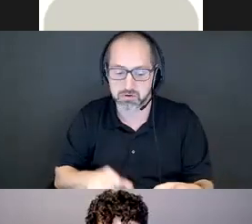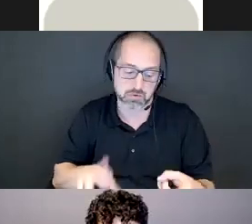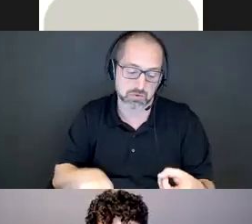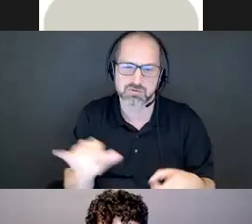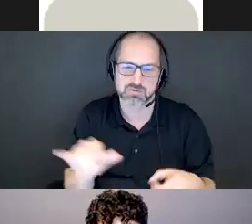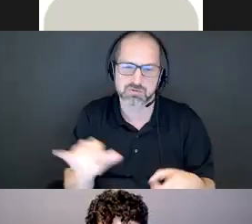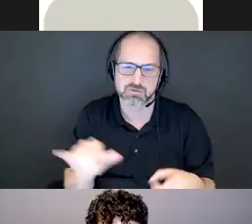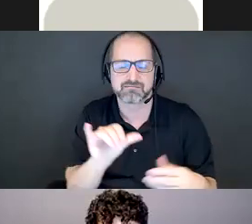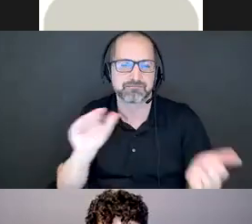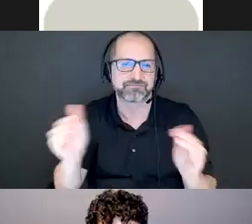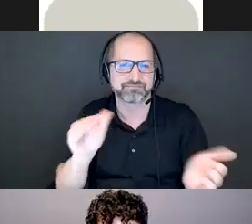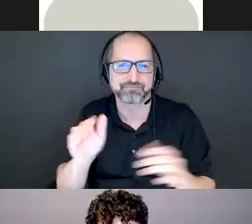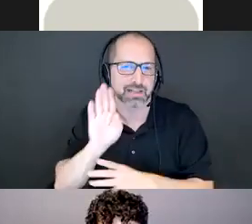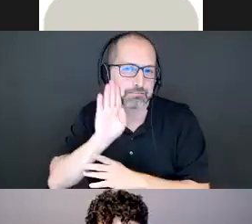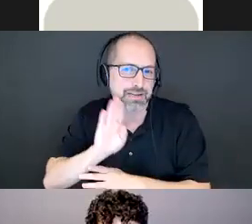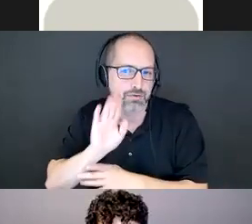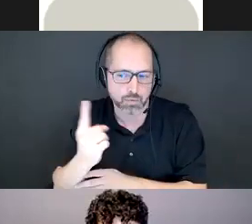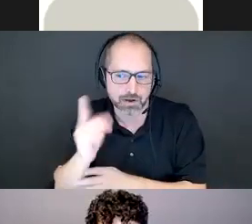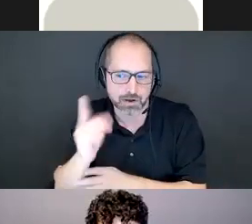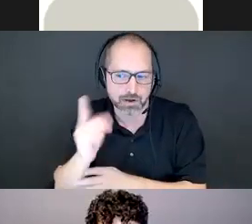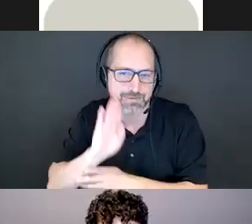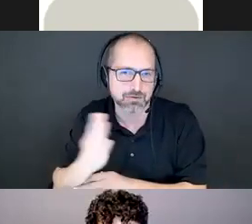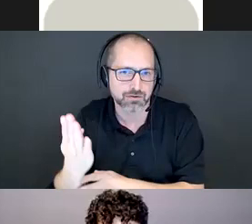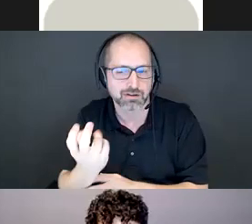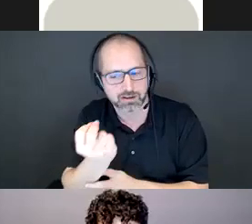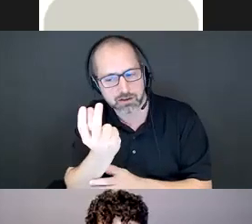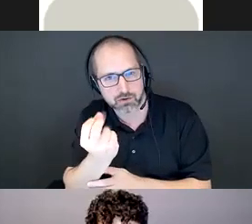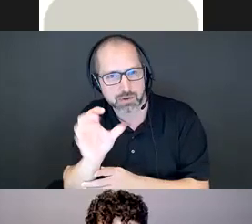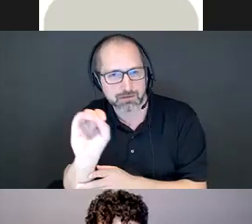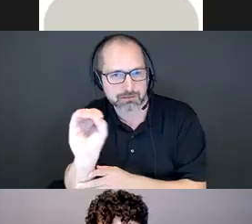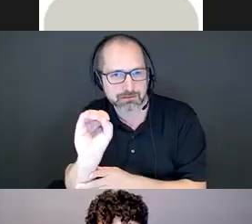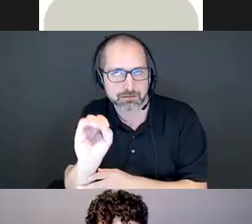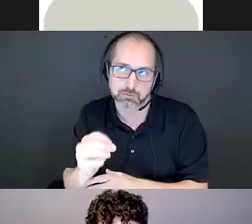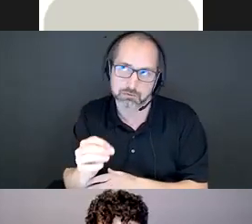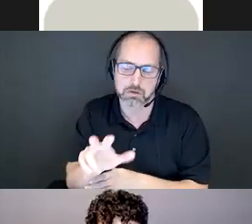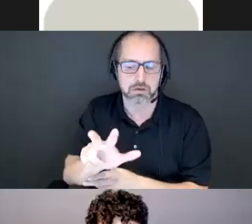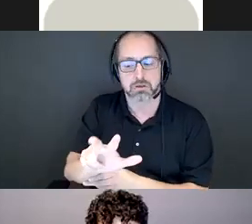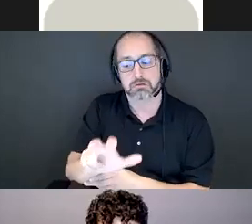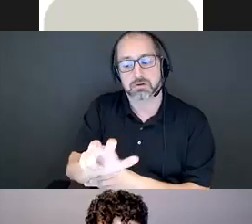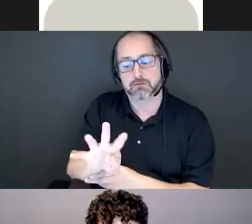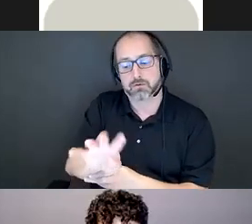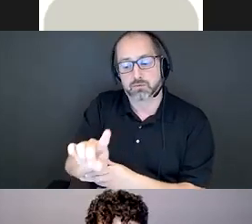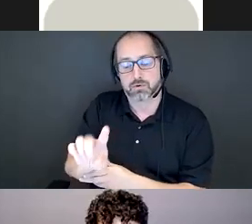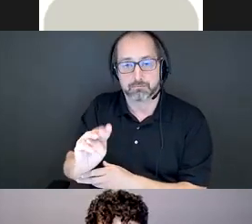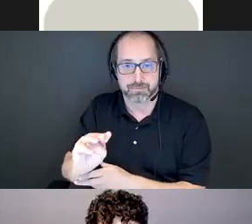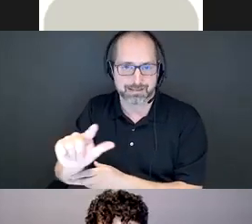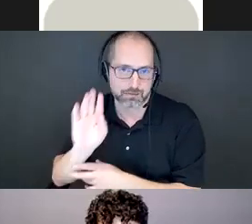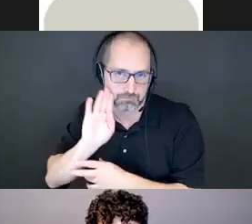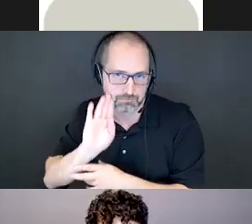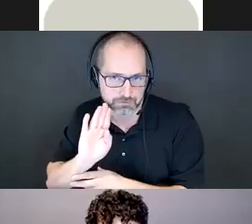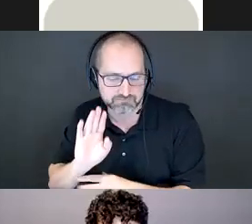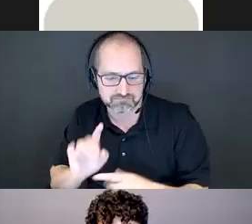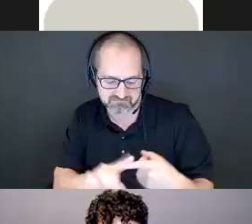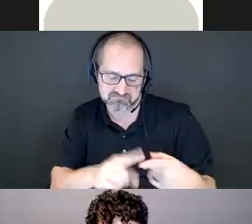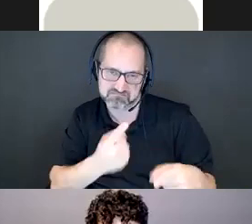a beer. So that's 12 ounces or 341 milliliters of beer, 5 ounces of